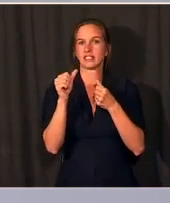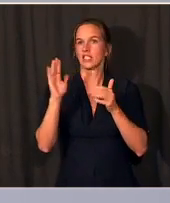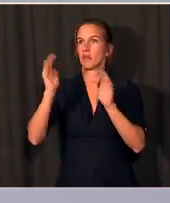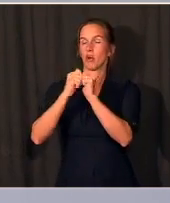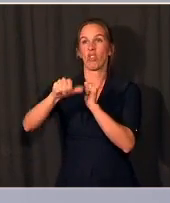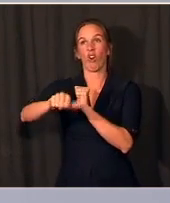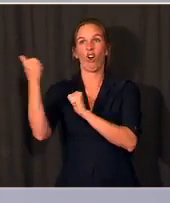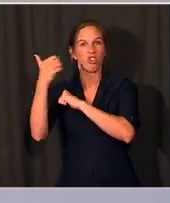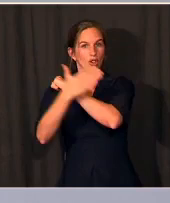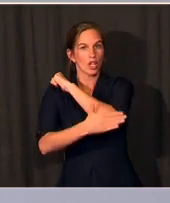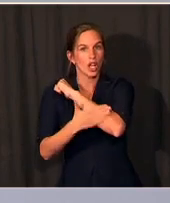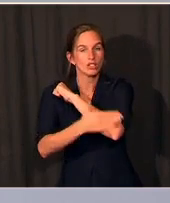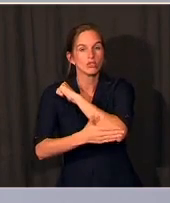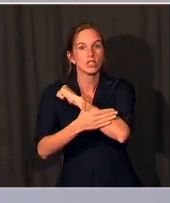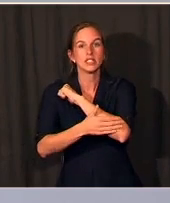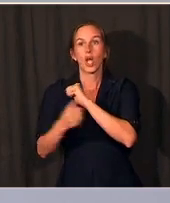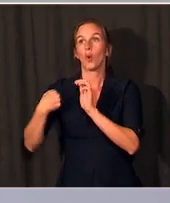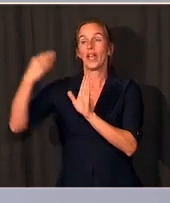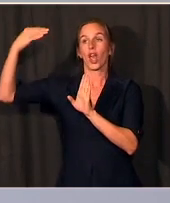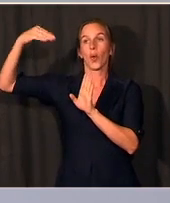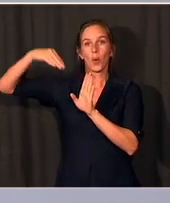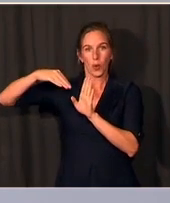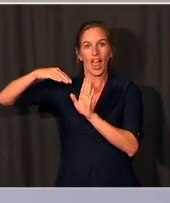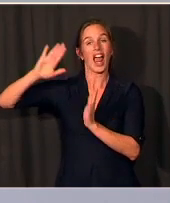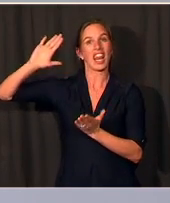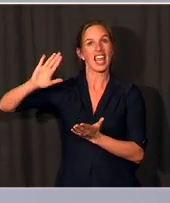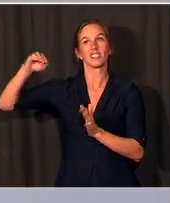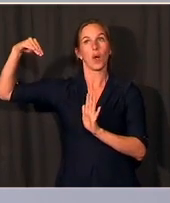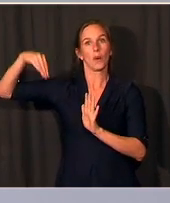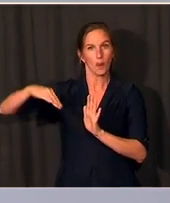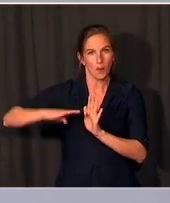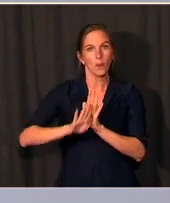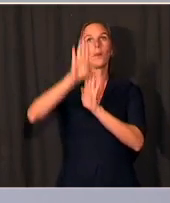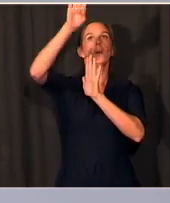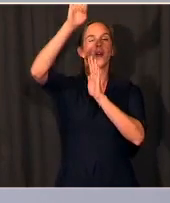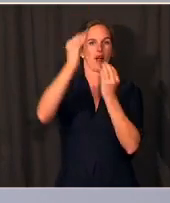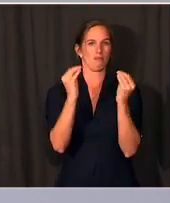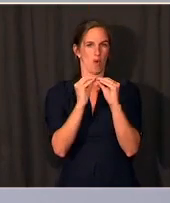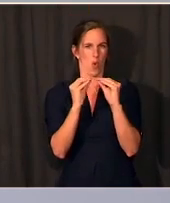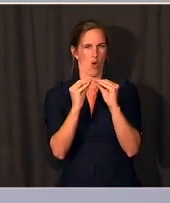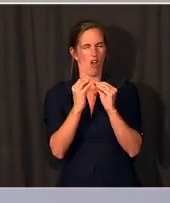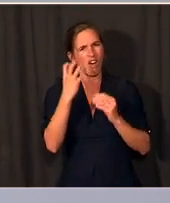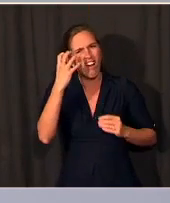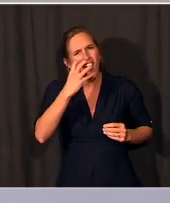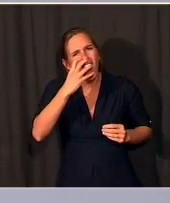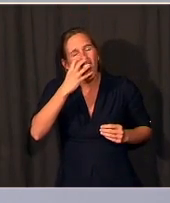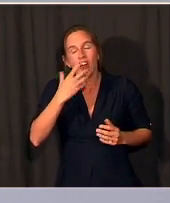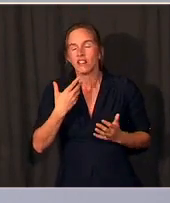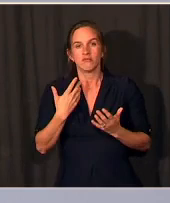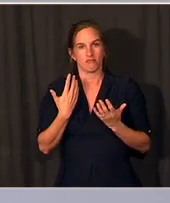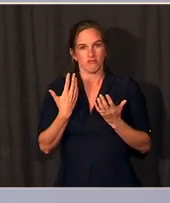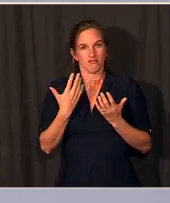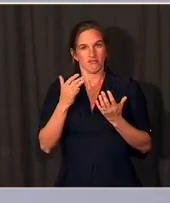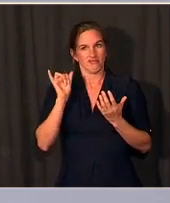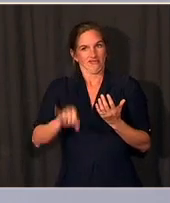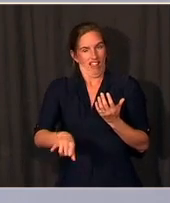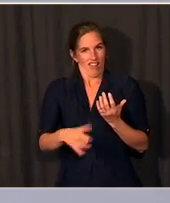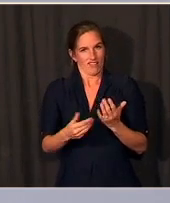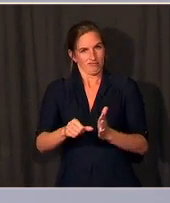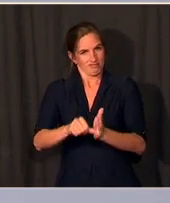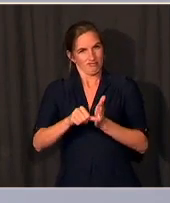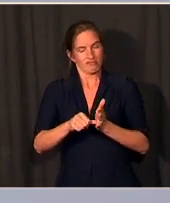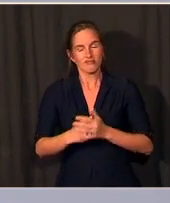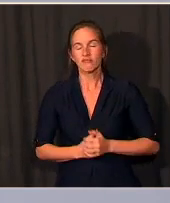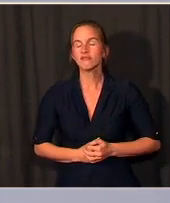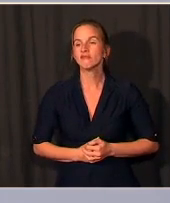nation. We went down less and we went up more, which is quite a combination of facts. While